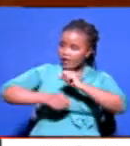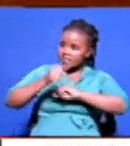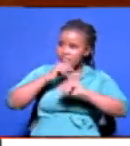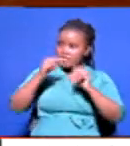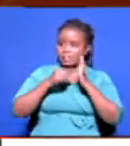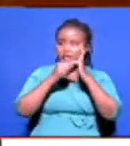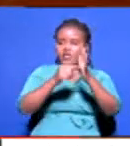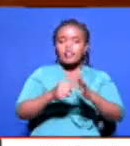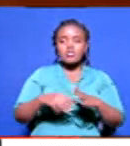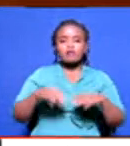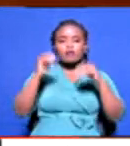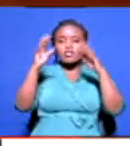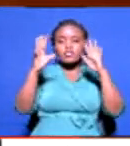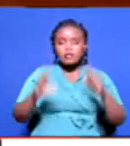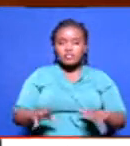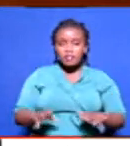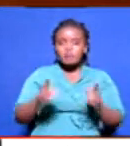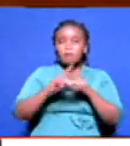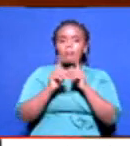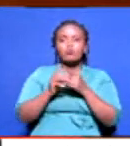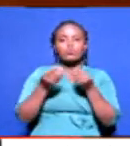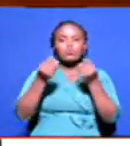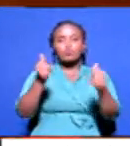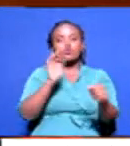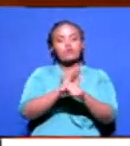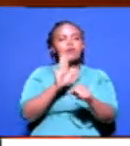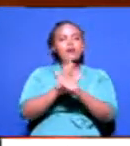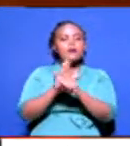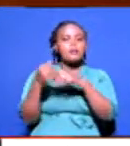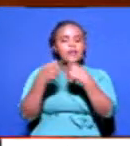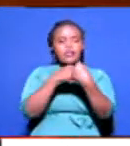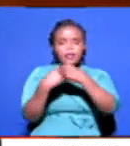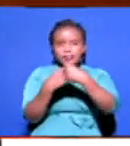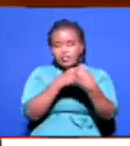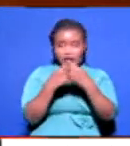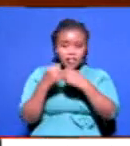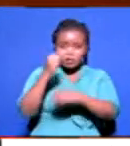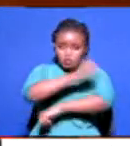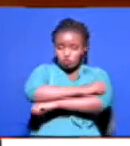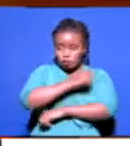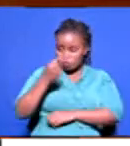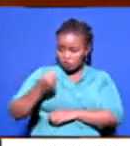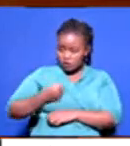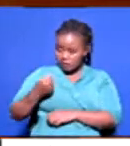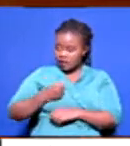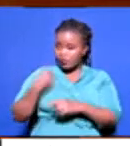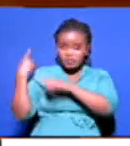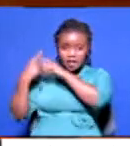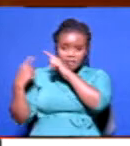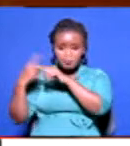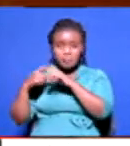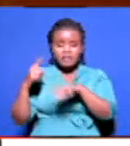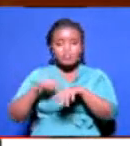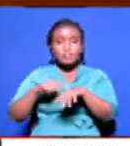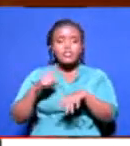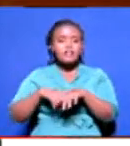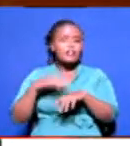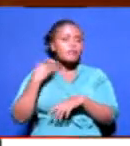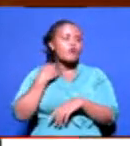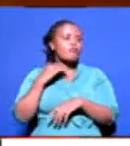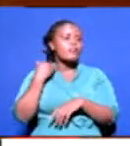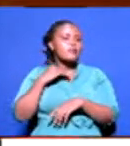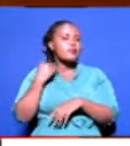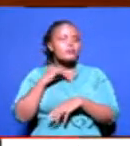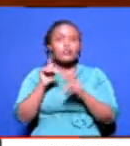such that it will remedy the various challenges that schoolgirls face while menstruating, and will work towards the provision of factual information to break